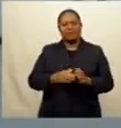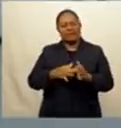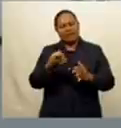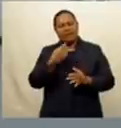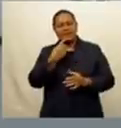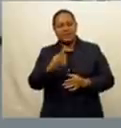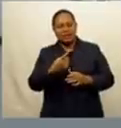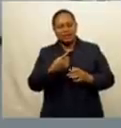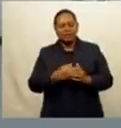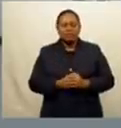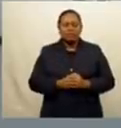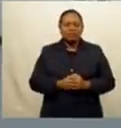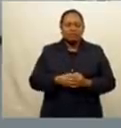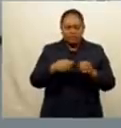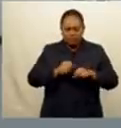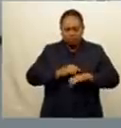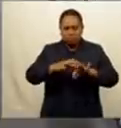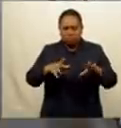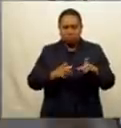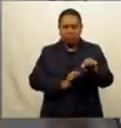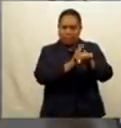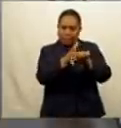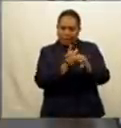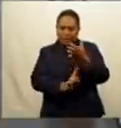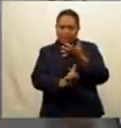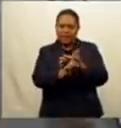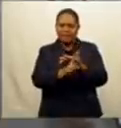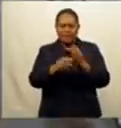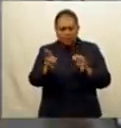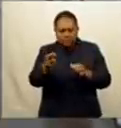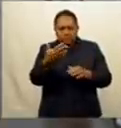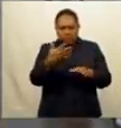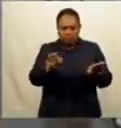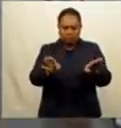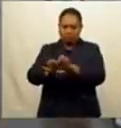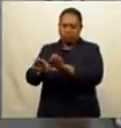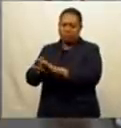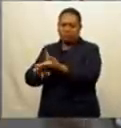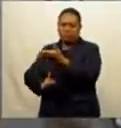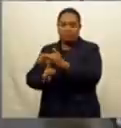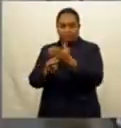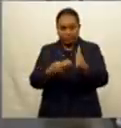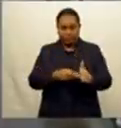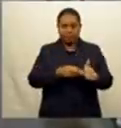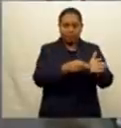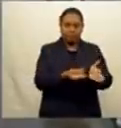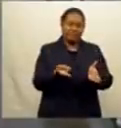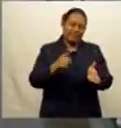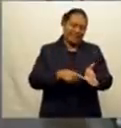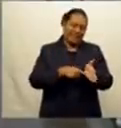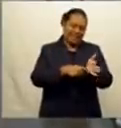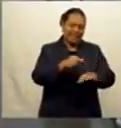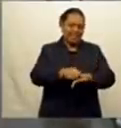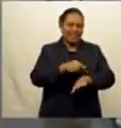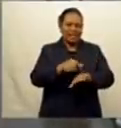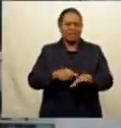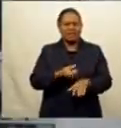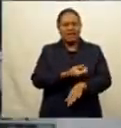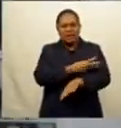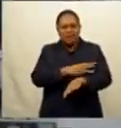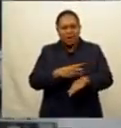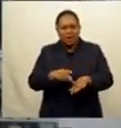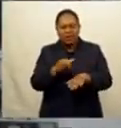resurgence of the virus in the community, which resulted in the lockdown for Nandi Fiji and Lautoka in April, the marina